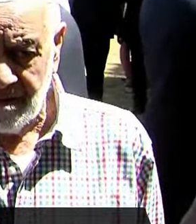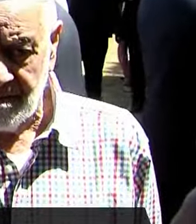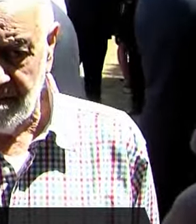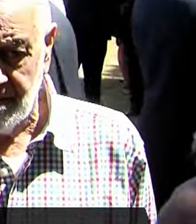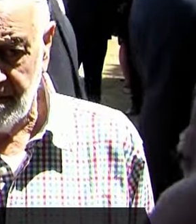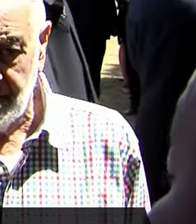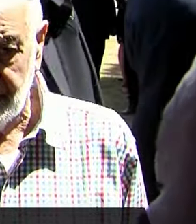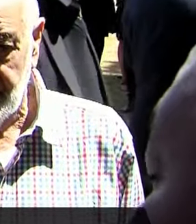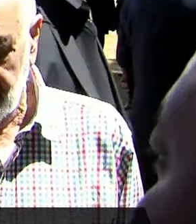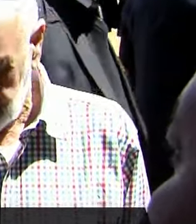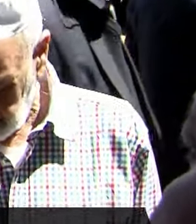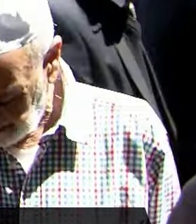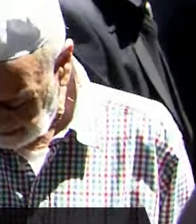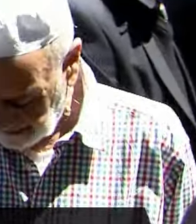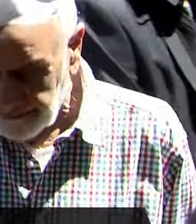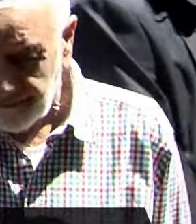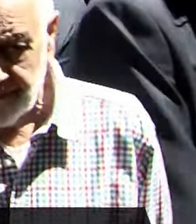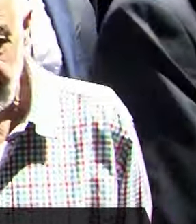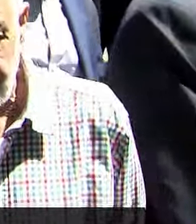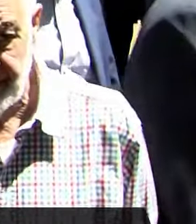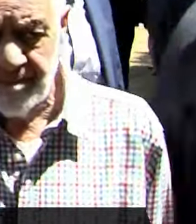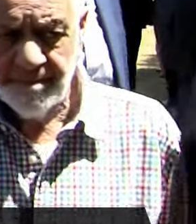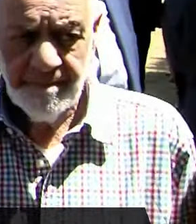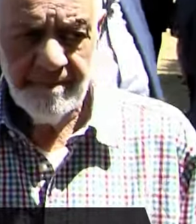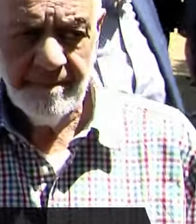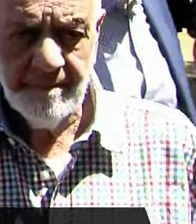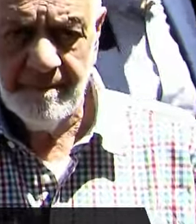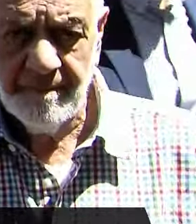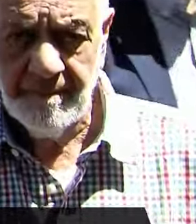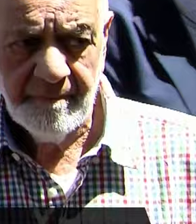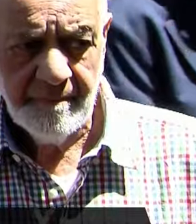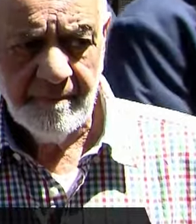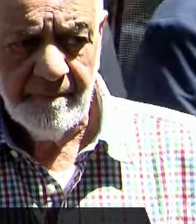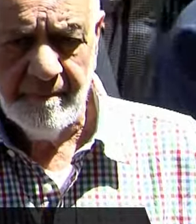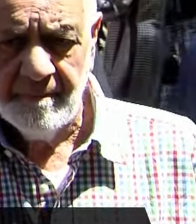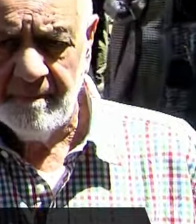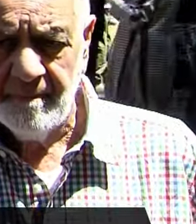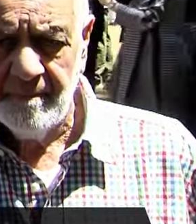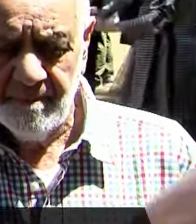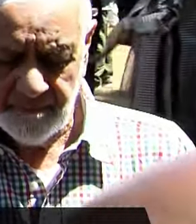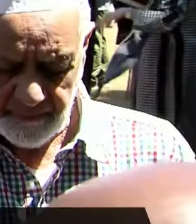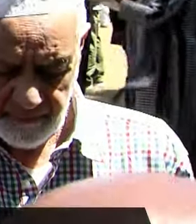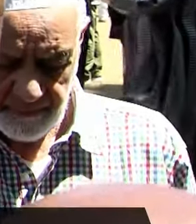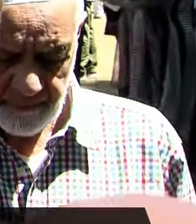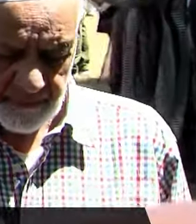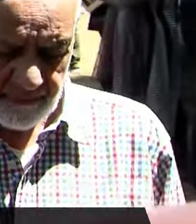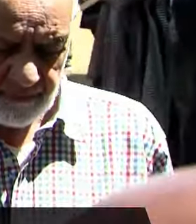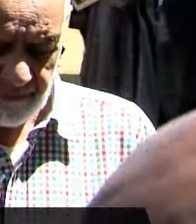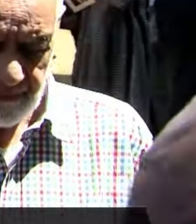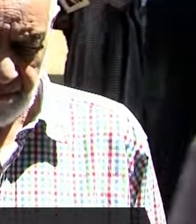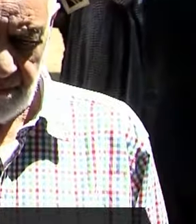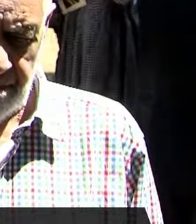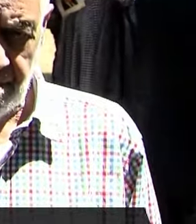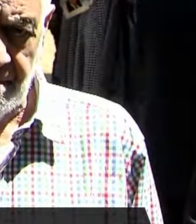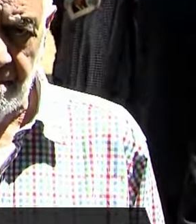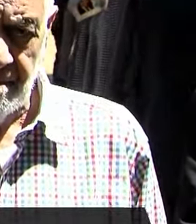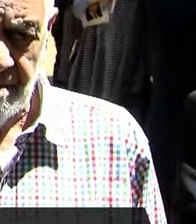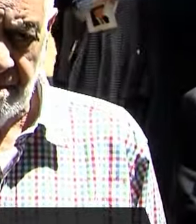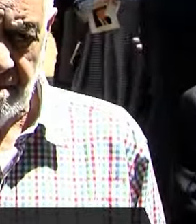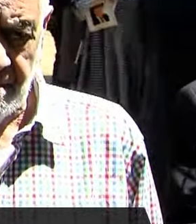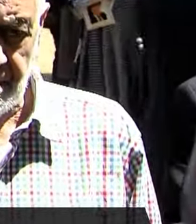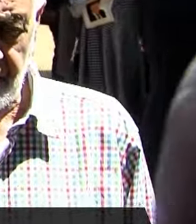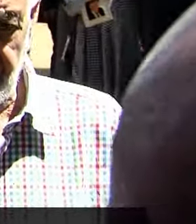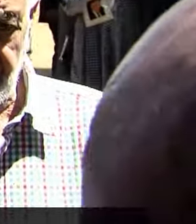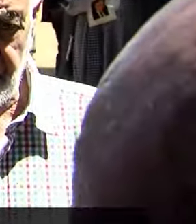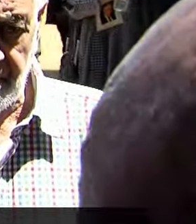many challenges that everyone speaks about. Yeah. Well, we are thankful that, you know, they